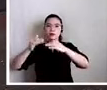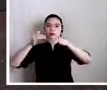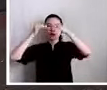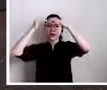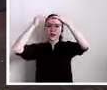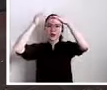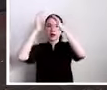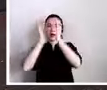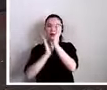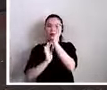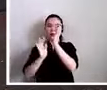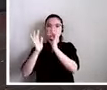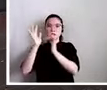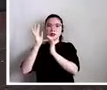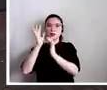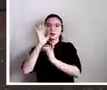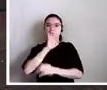High,